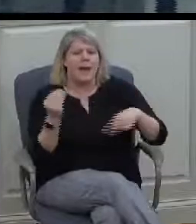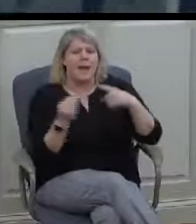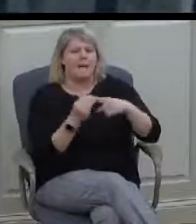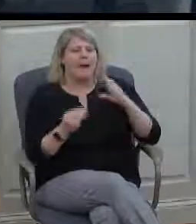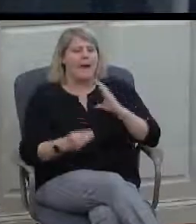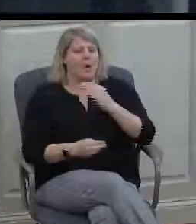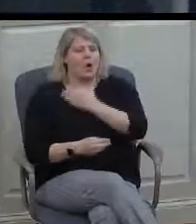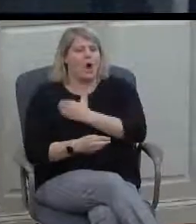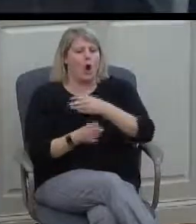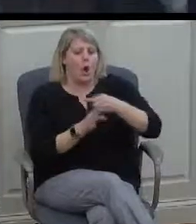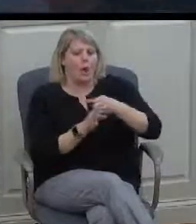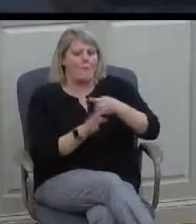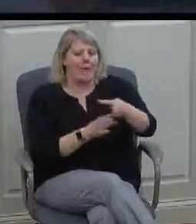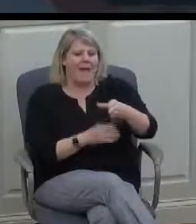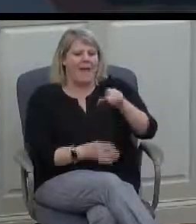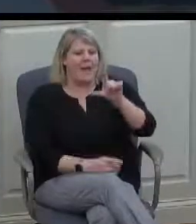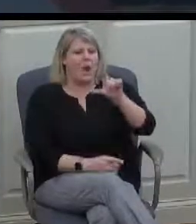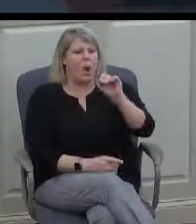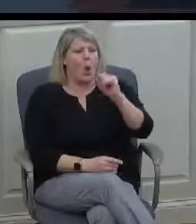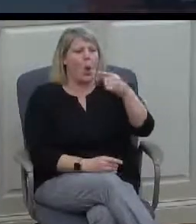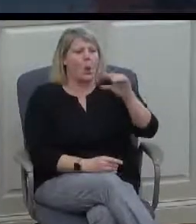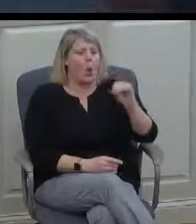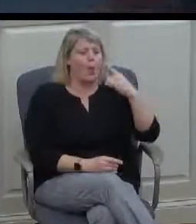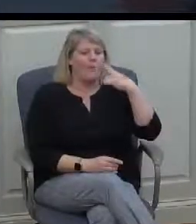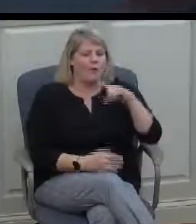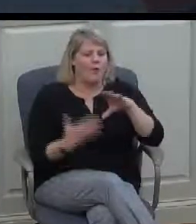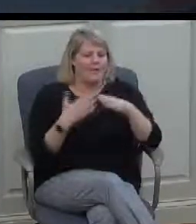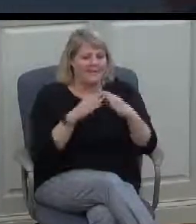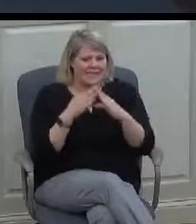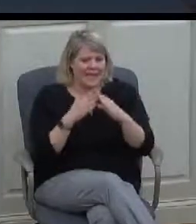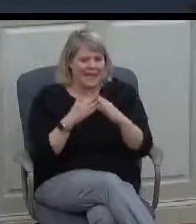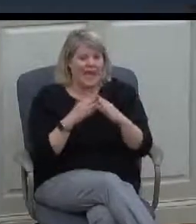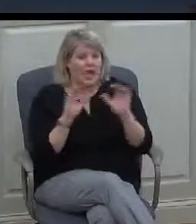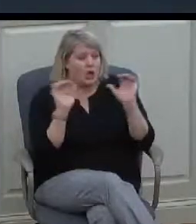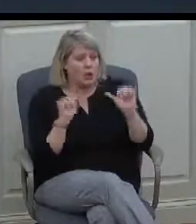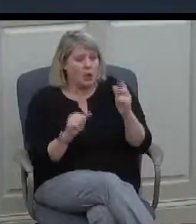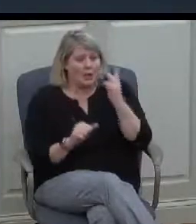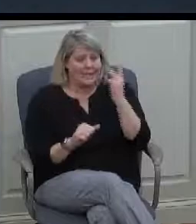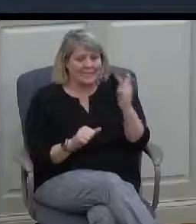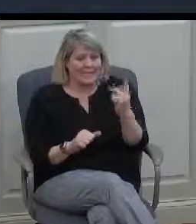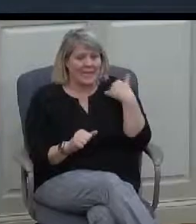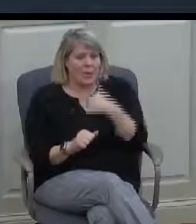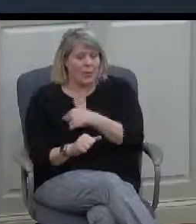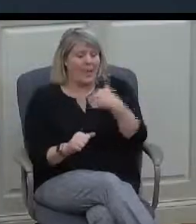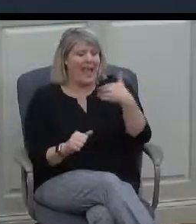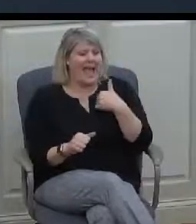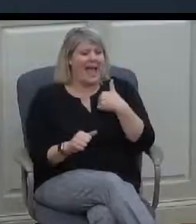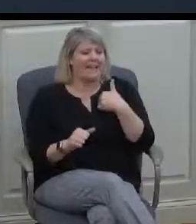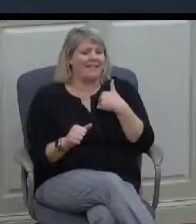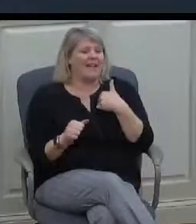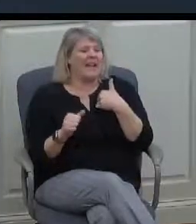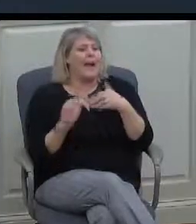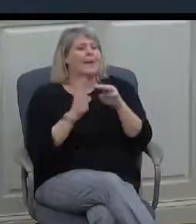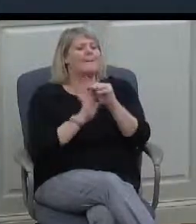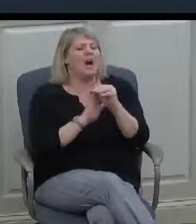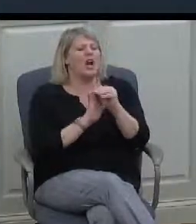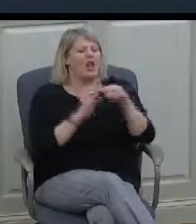the city. And as you can see from the visuals, we've got a reference to this very building that we're